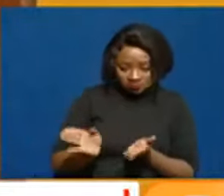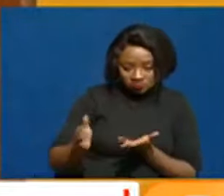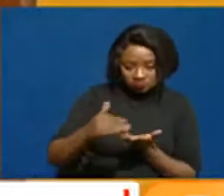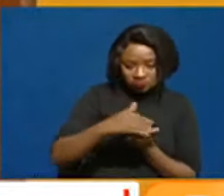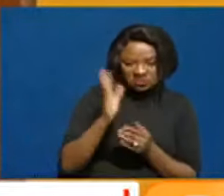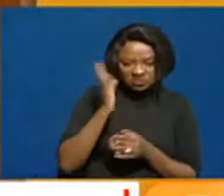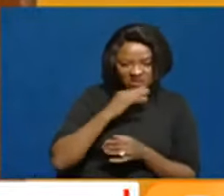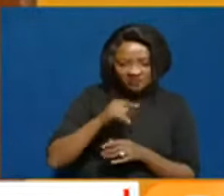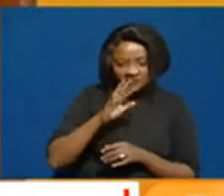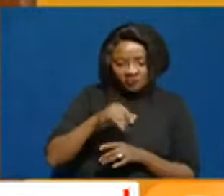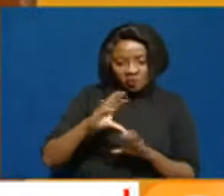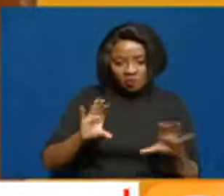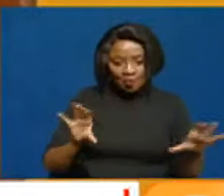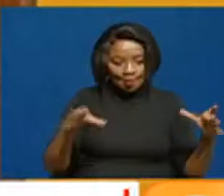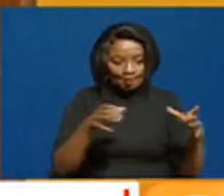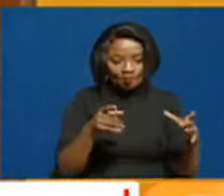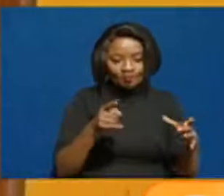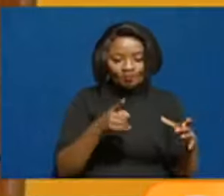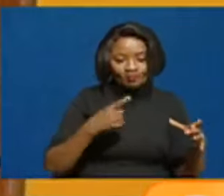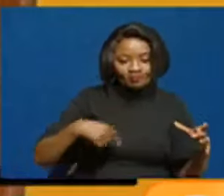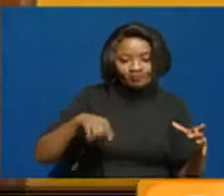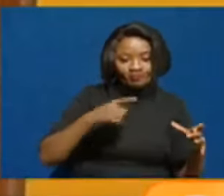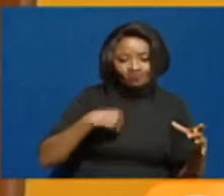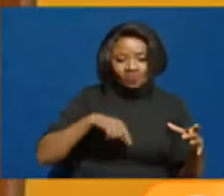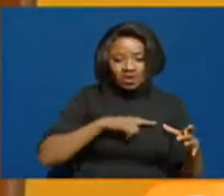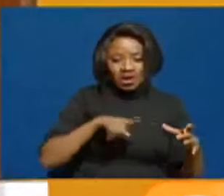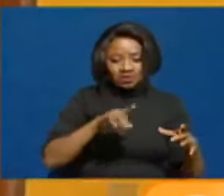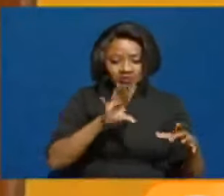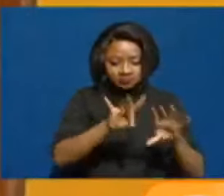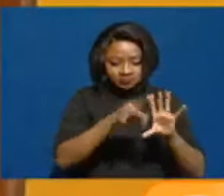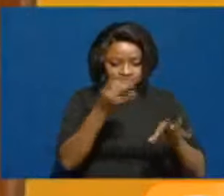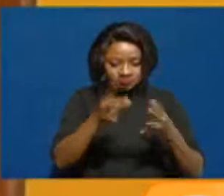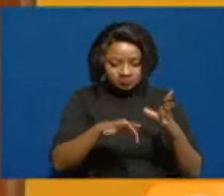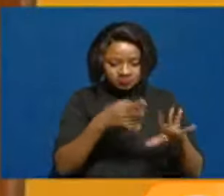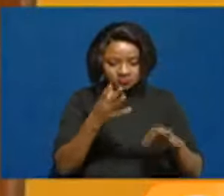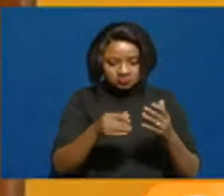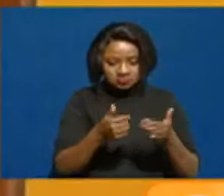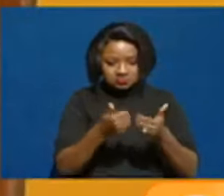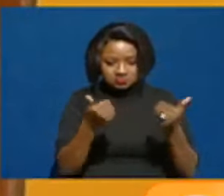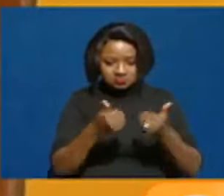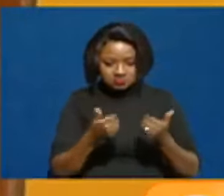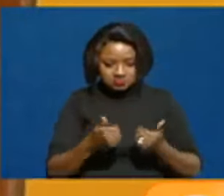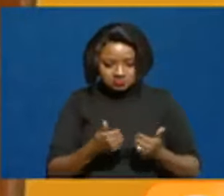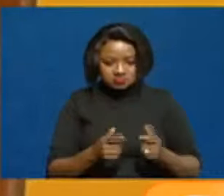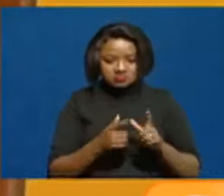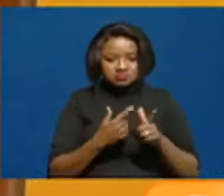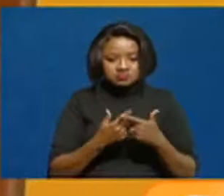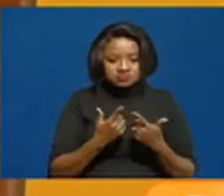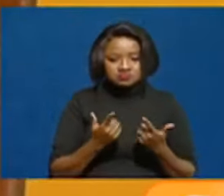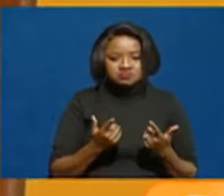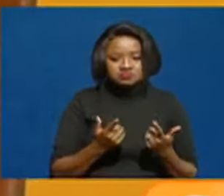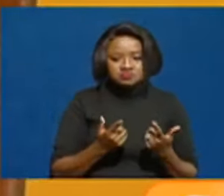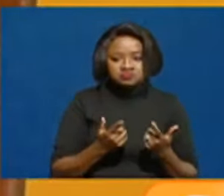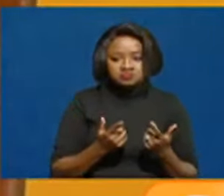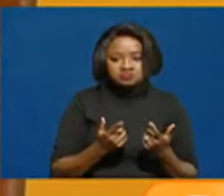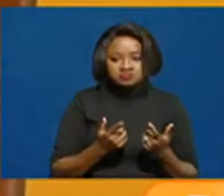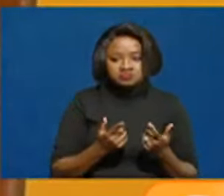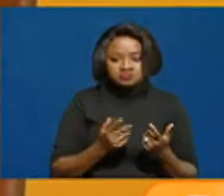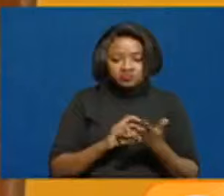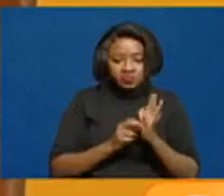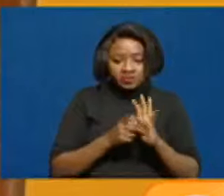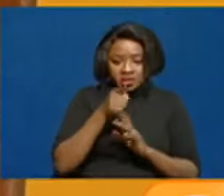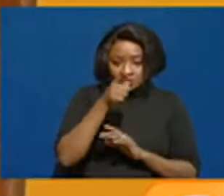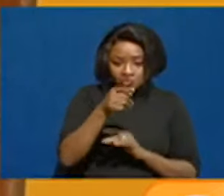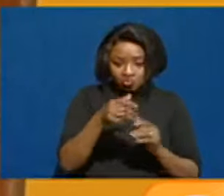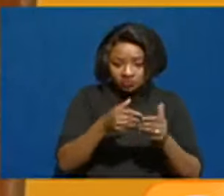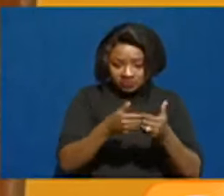community, first of all, we sort them out. We separate the recyclables and the rest. Then we sell them. So you have to separate